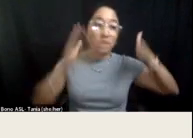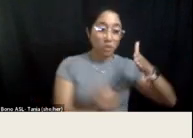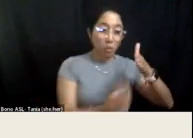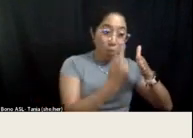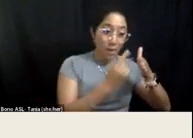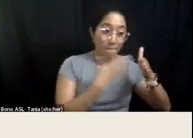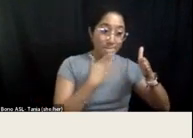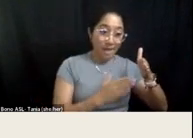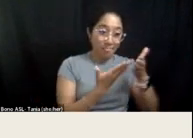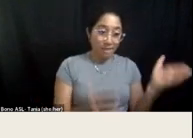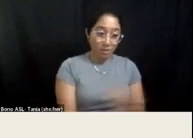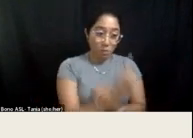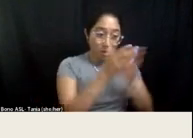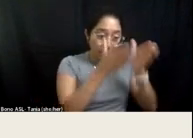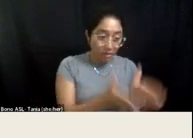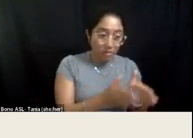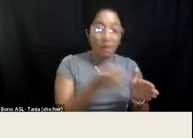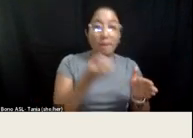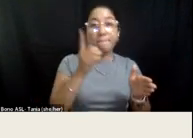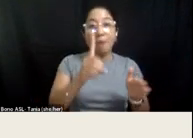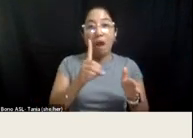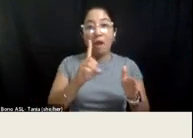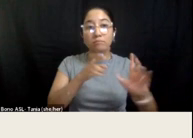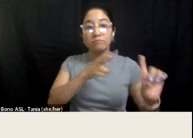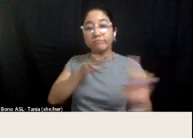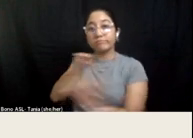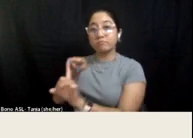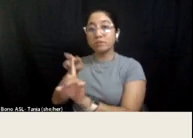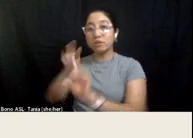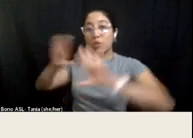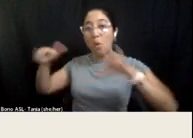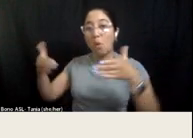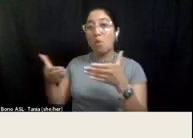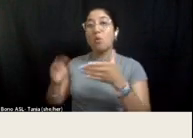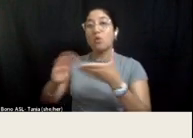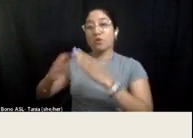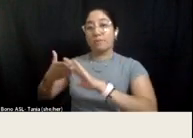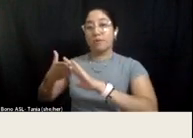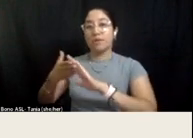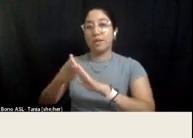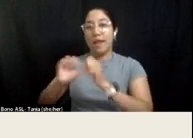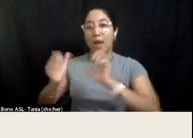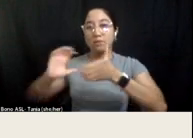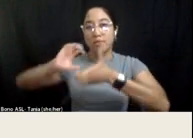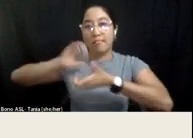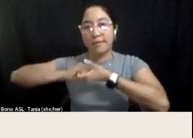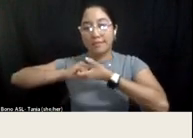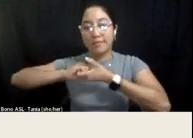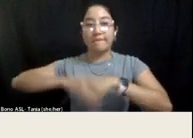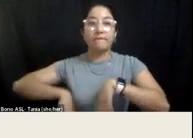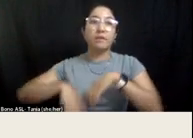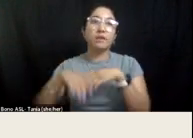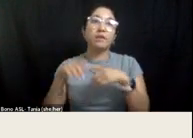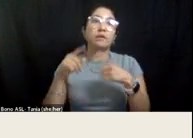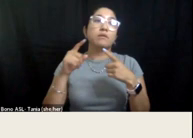and instead this is happening I do think more plays need to be written this way and how do we make it collective. And we so, then become the let's get to it. I promise you, you'd be writing. We're going to jump in and we're